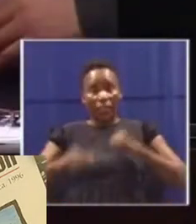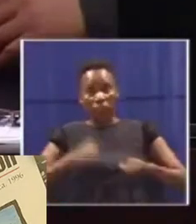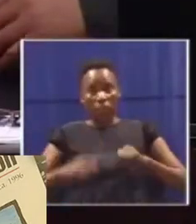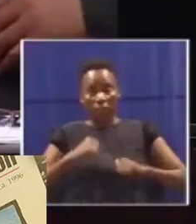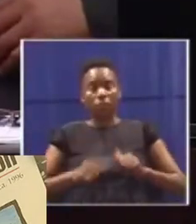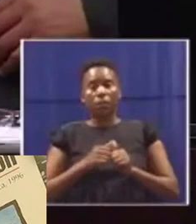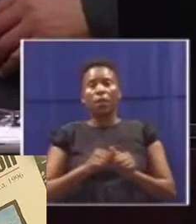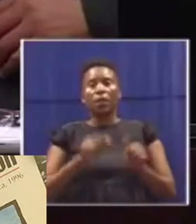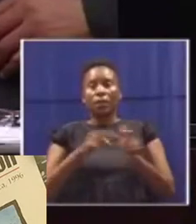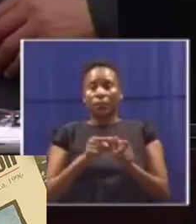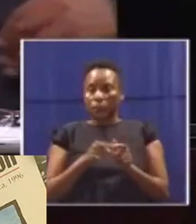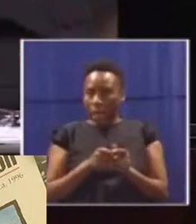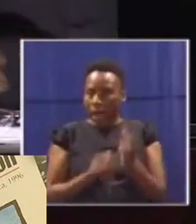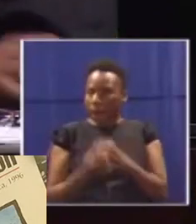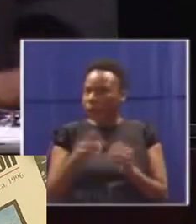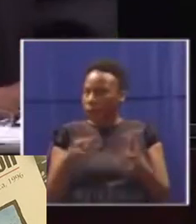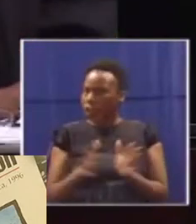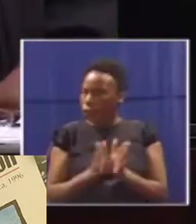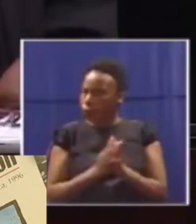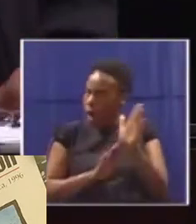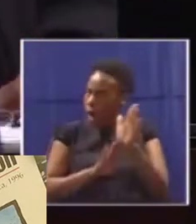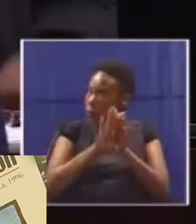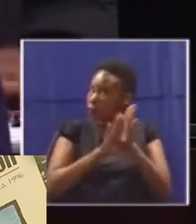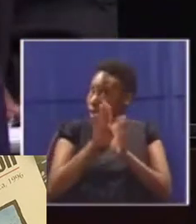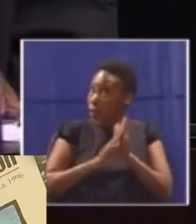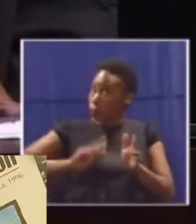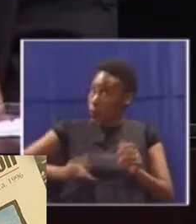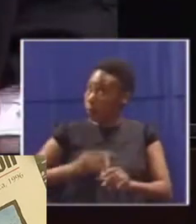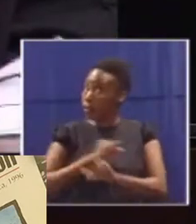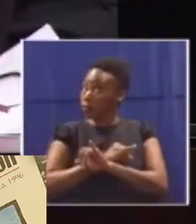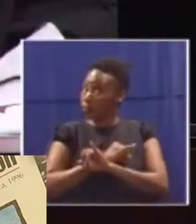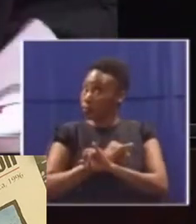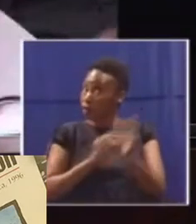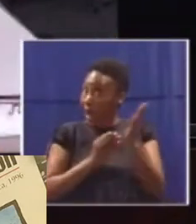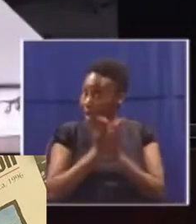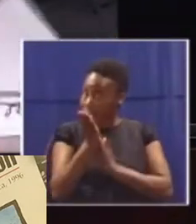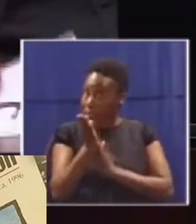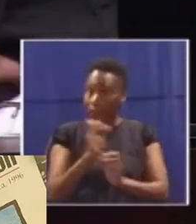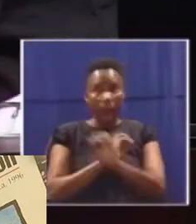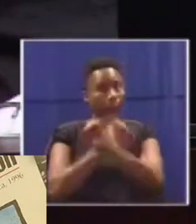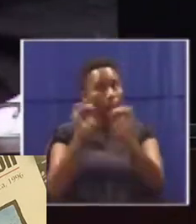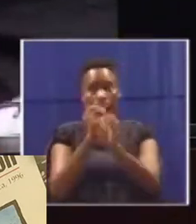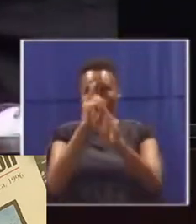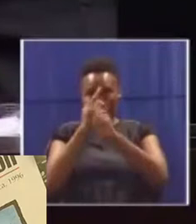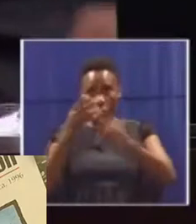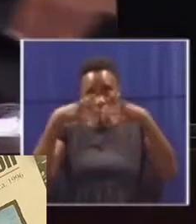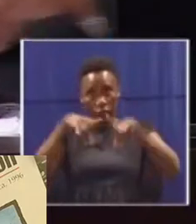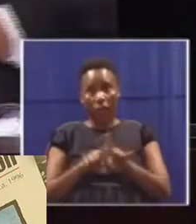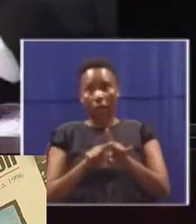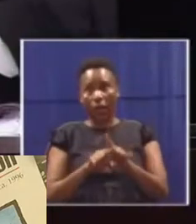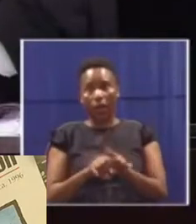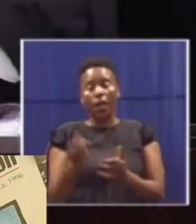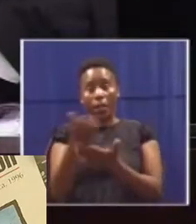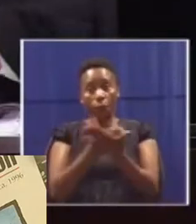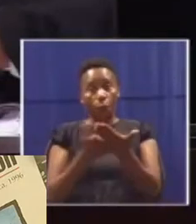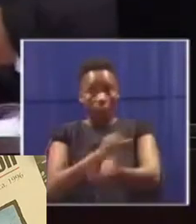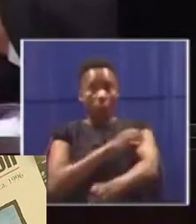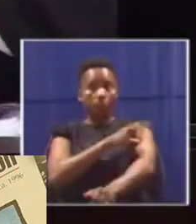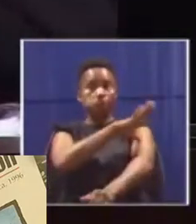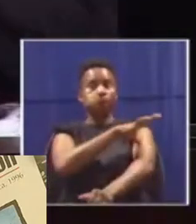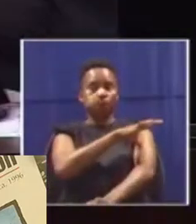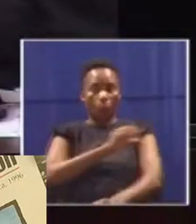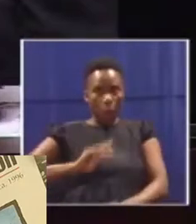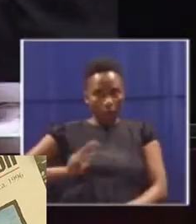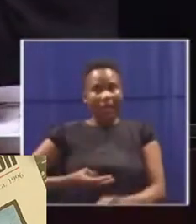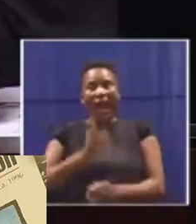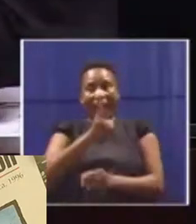femicide been taken to advance women's rights? No, Honorable House Chair, it has not. Economic empowerment of women is